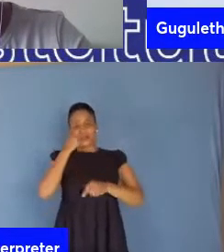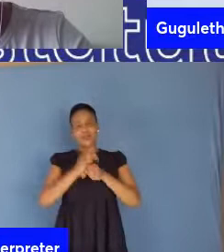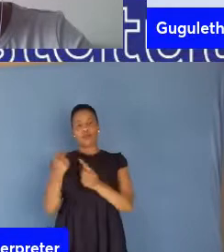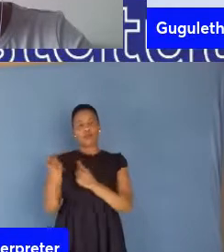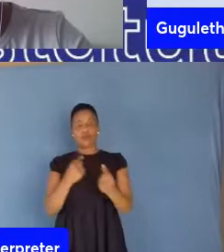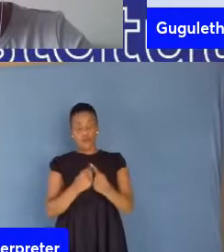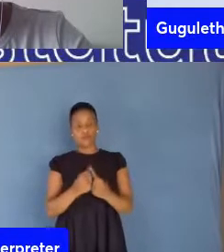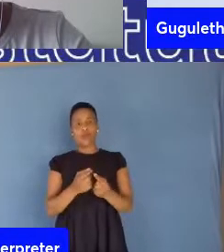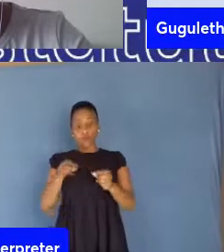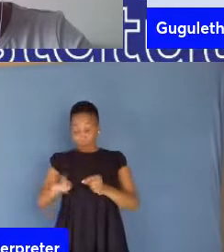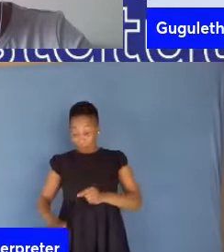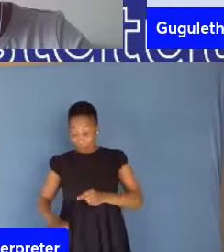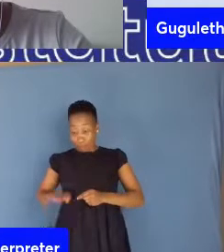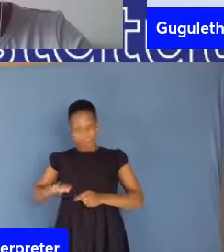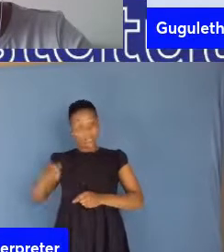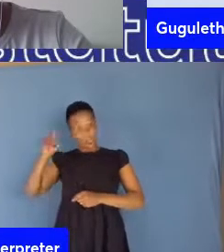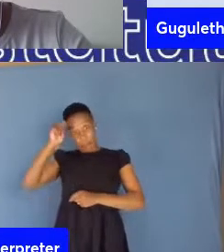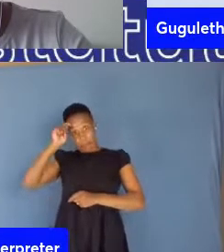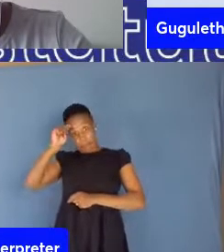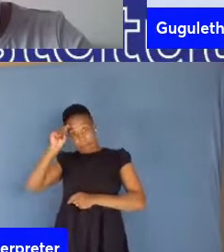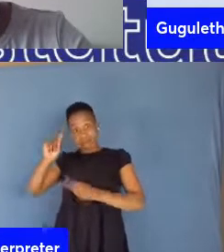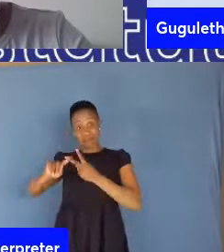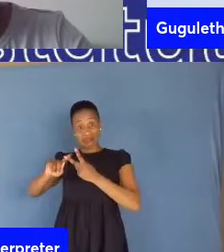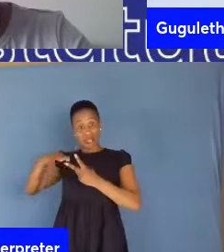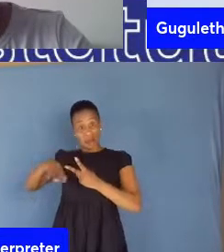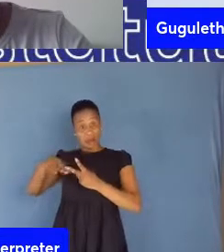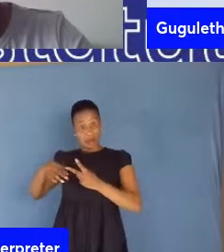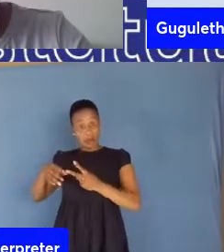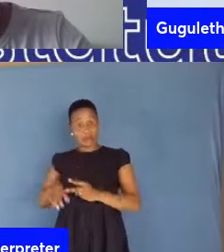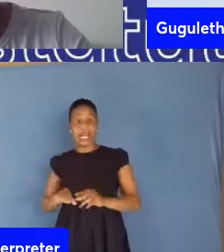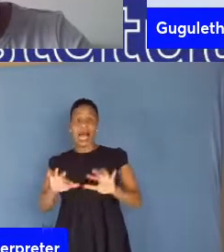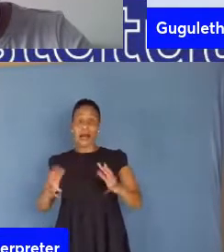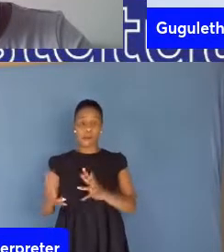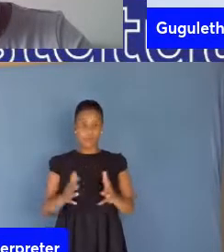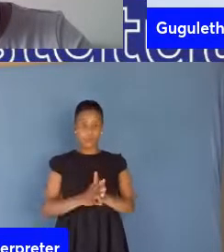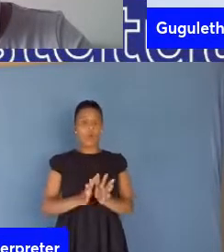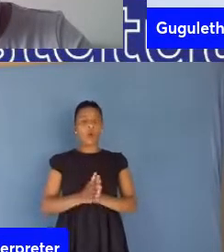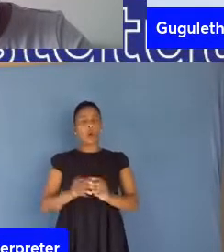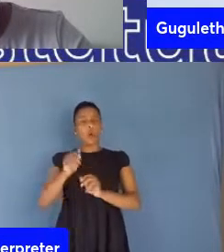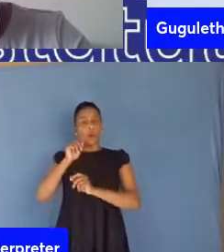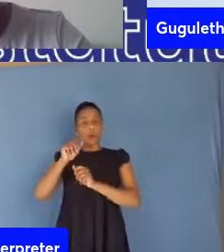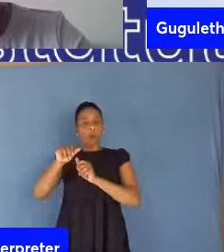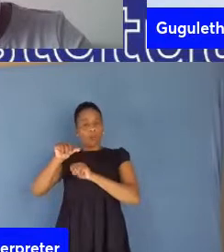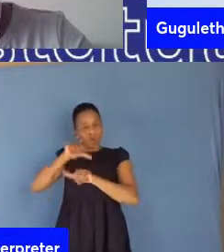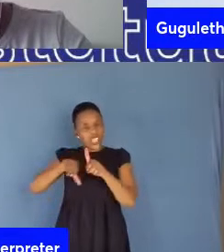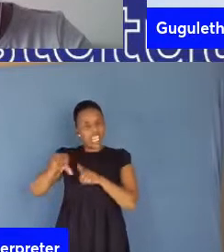how men are socialized in our own families, but also there's a lot of